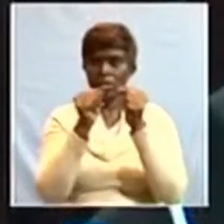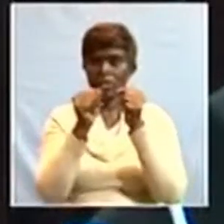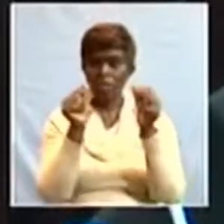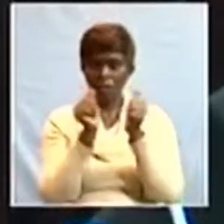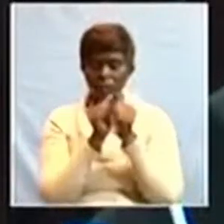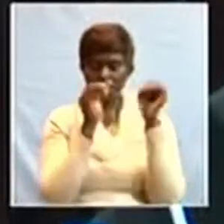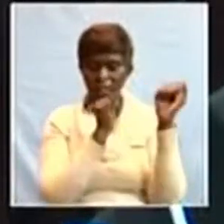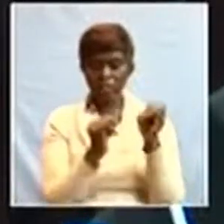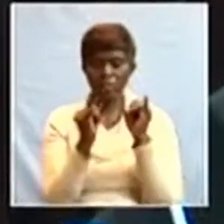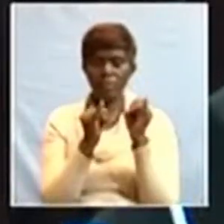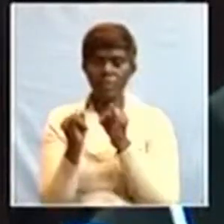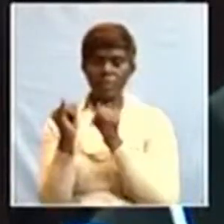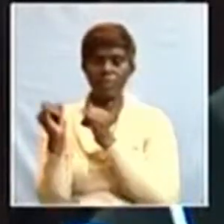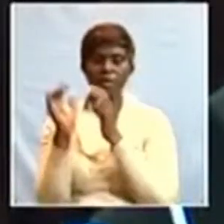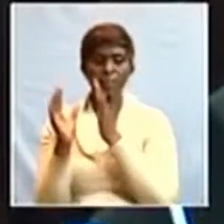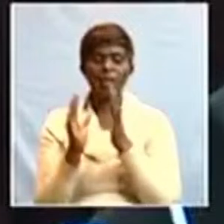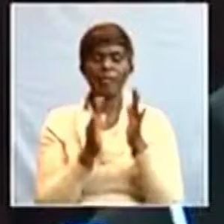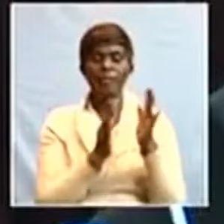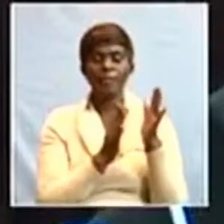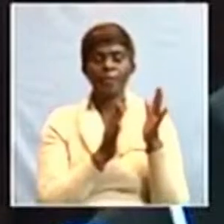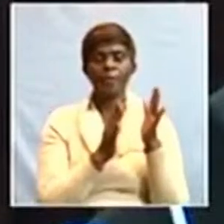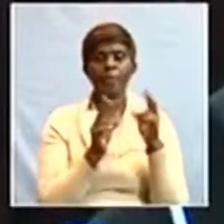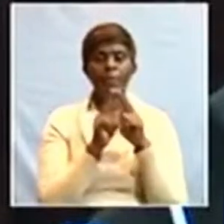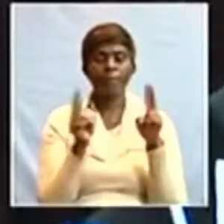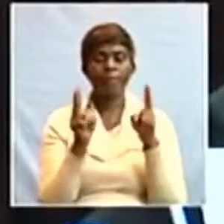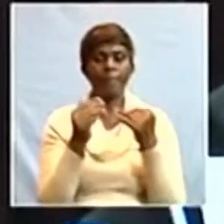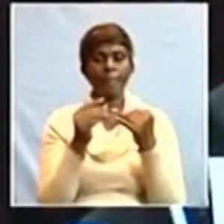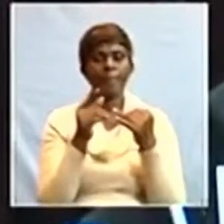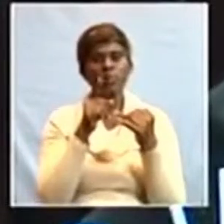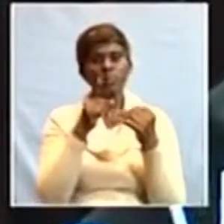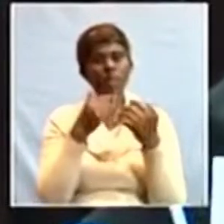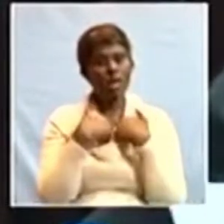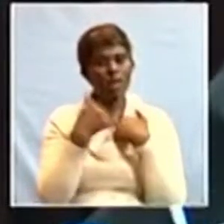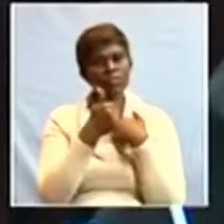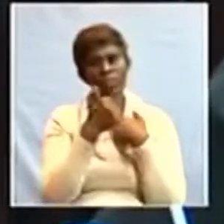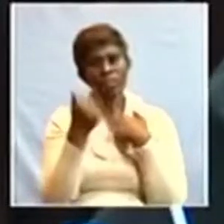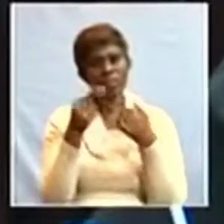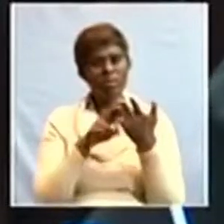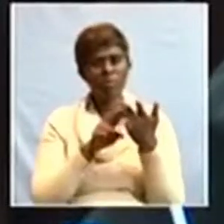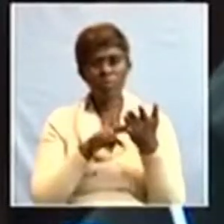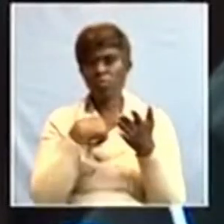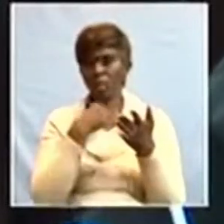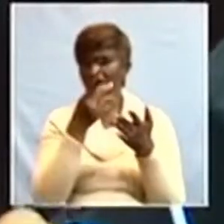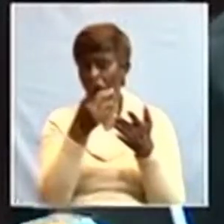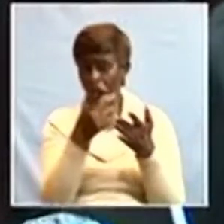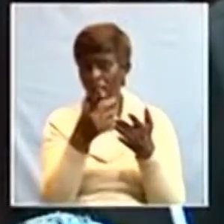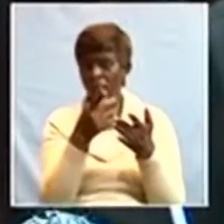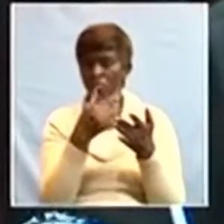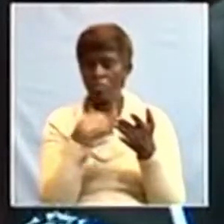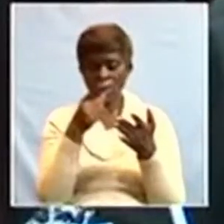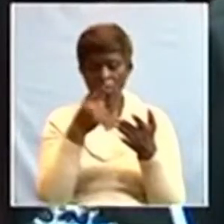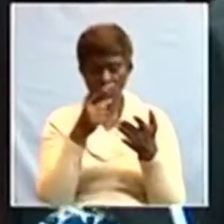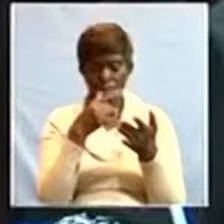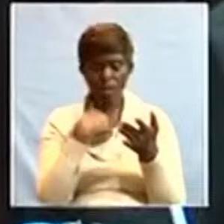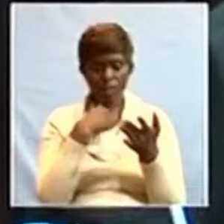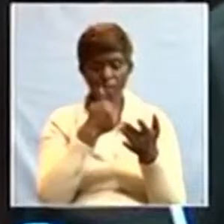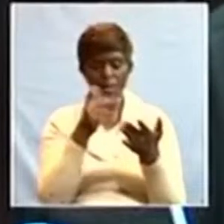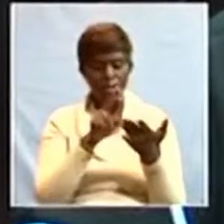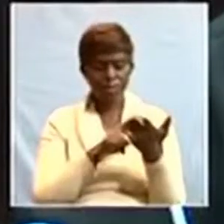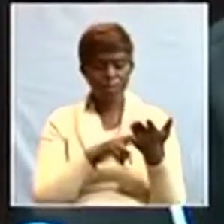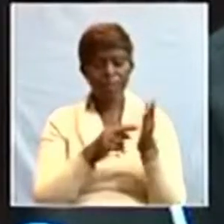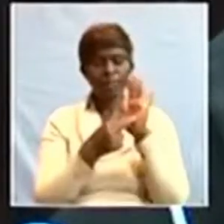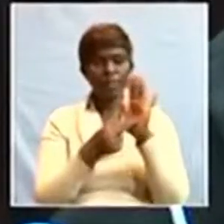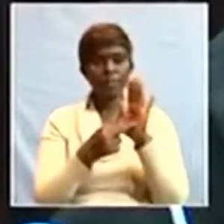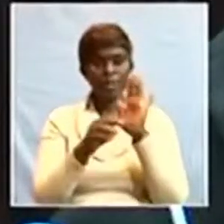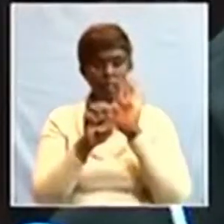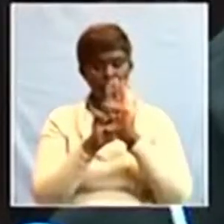and implementation plan. So, do you have any reports as evidence to indicate